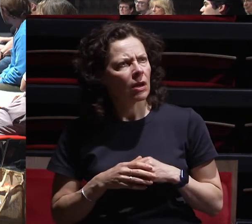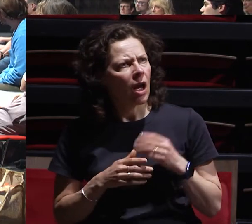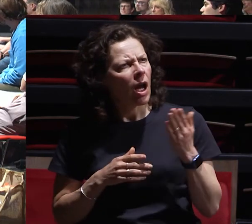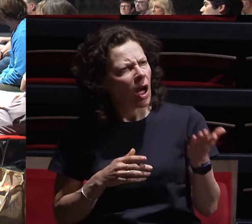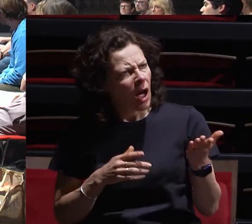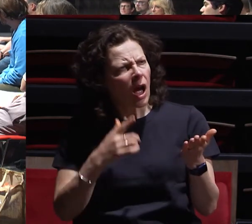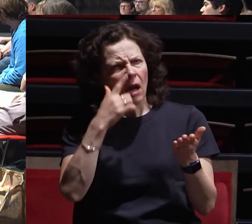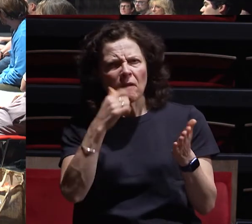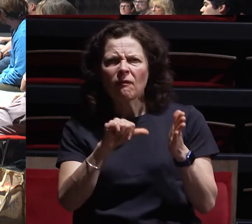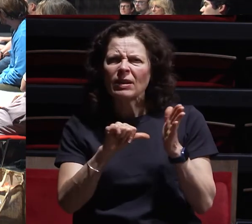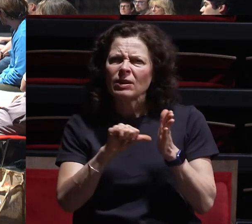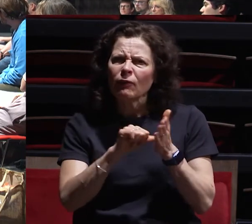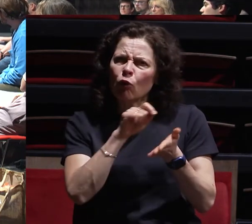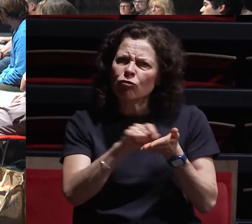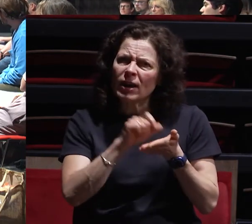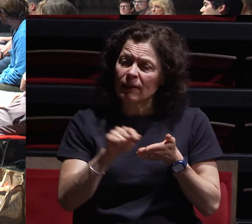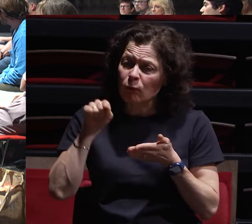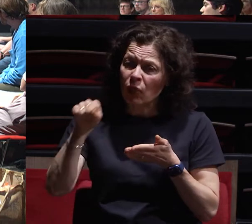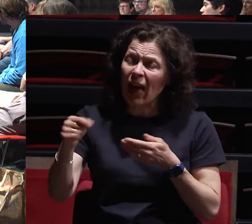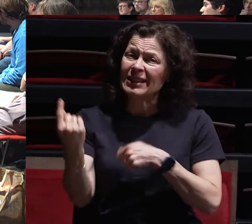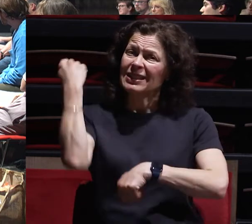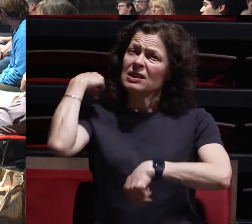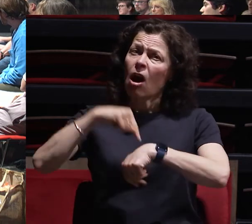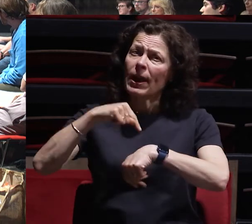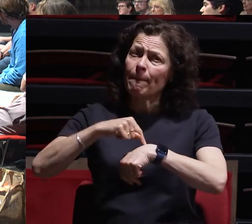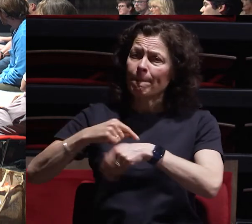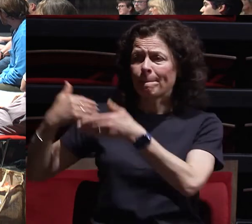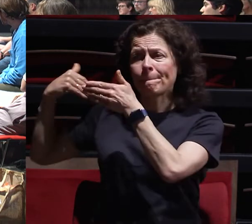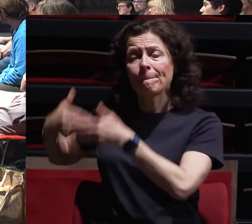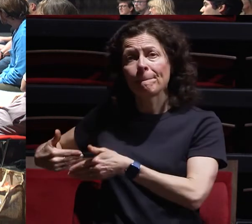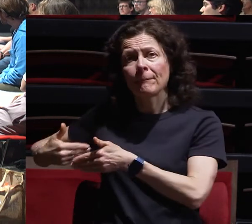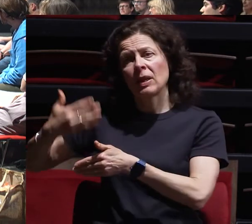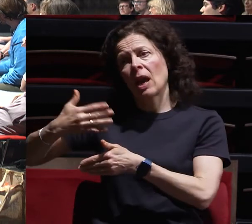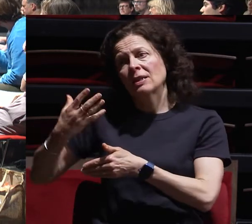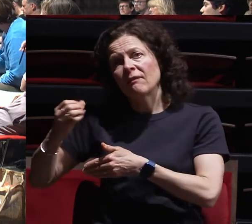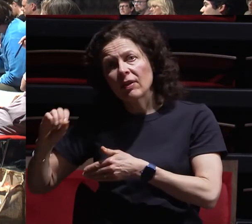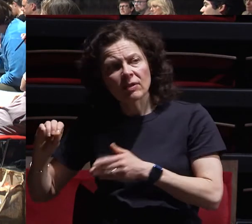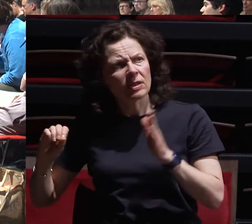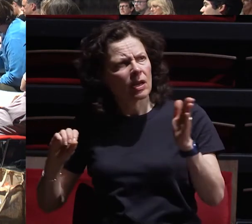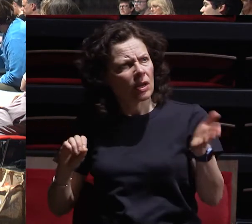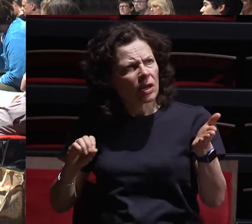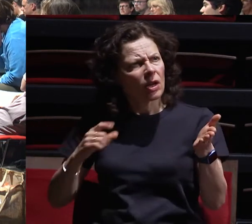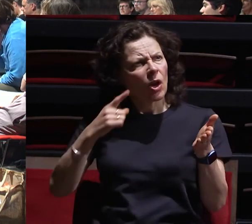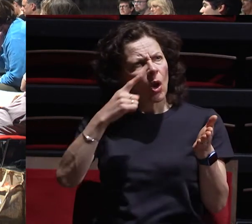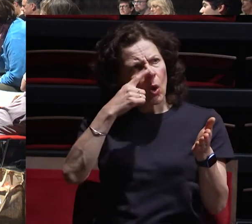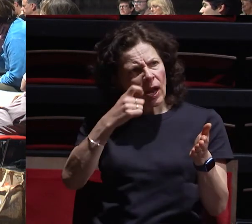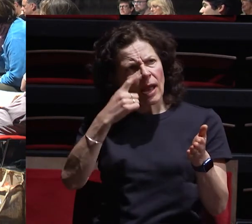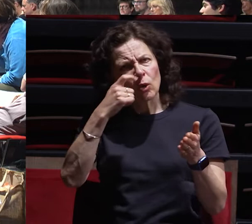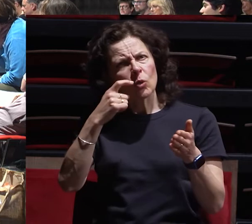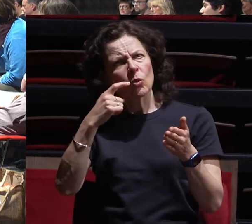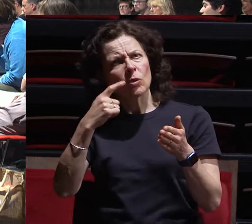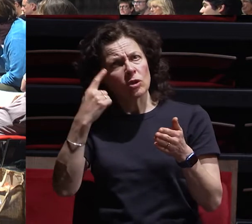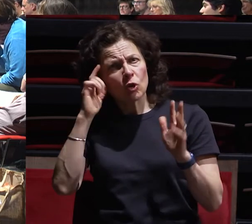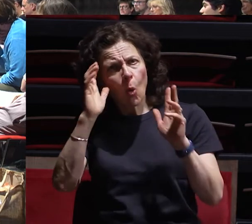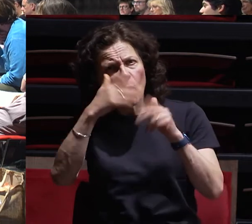have you found writing for that era? I love it. I've loved it. Do you not worry that you won't be able to sort